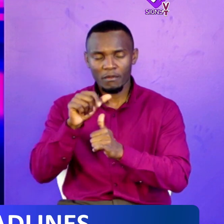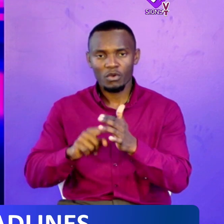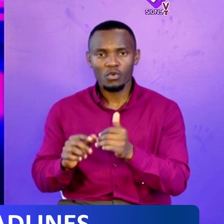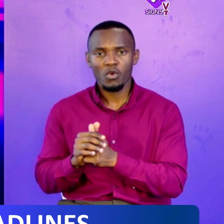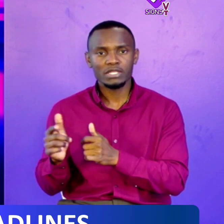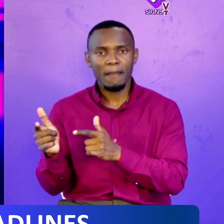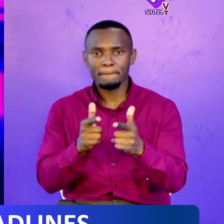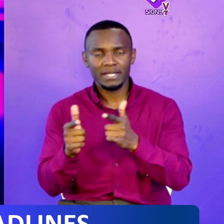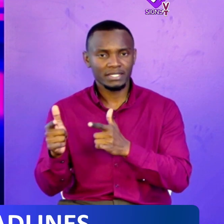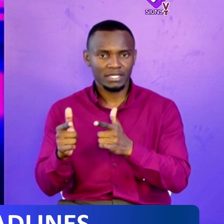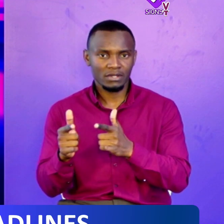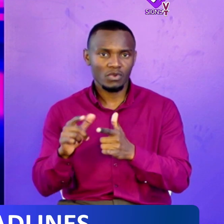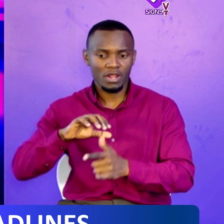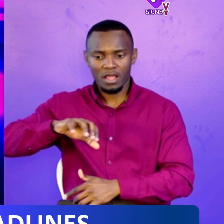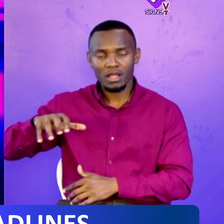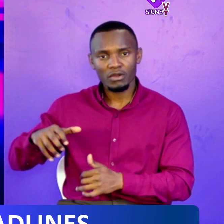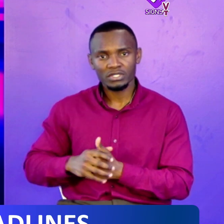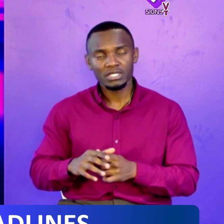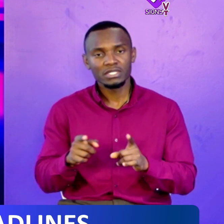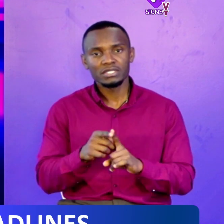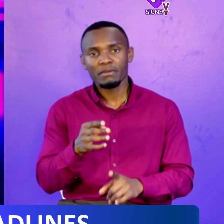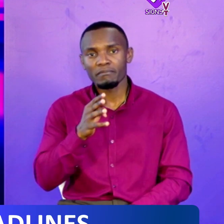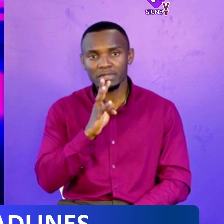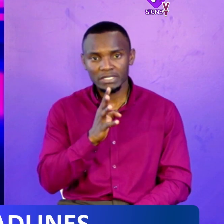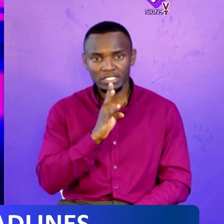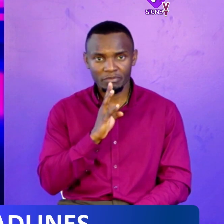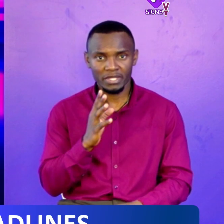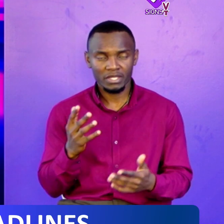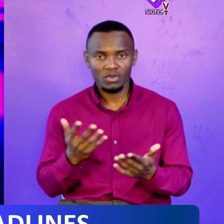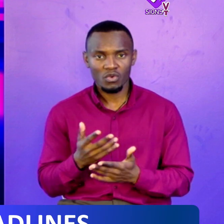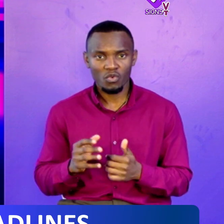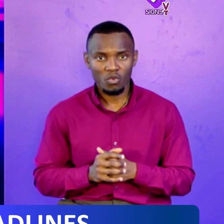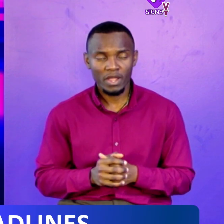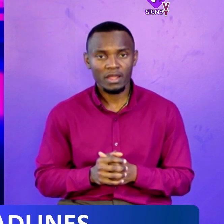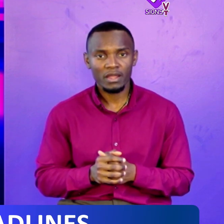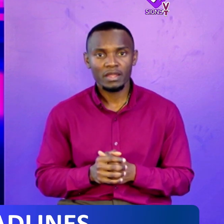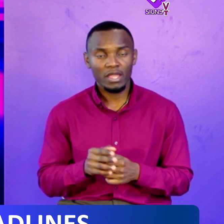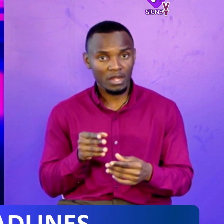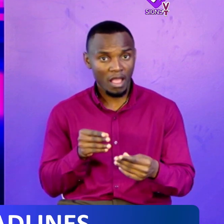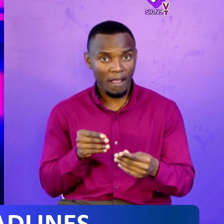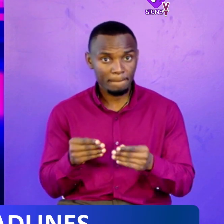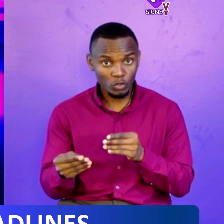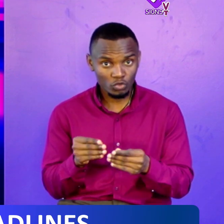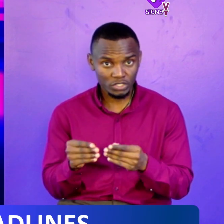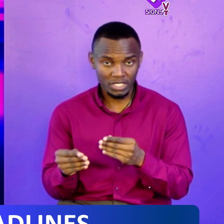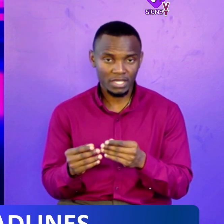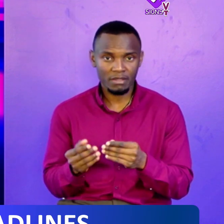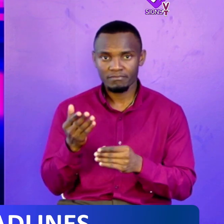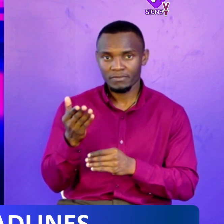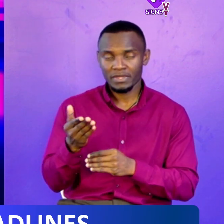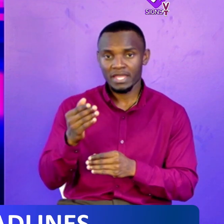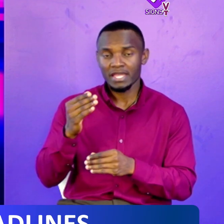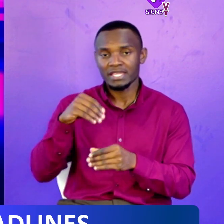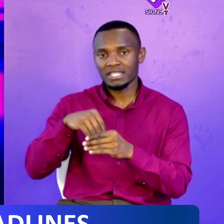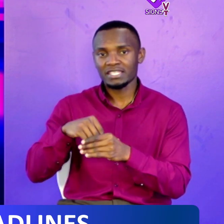County residents. Speaking in Busia at the beginning of his Jukwaa la Usalama tour of Western Kenya, Interior Cabinet